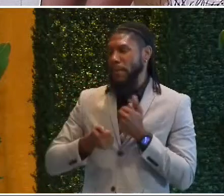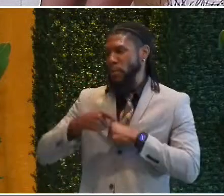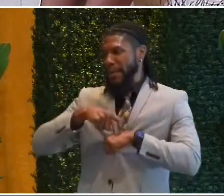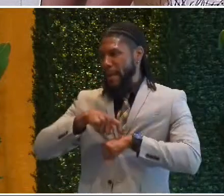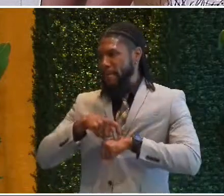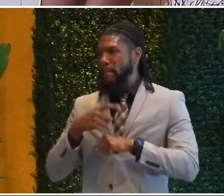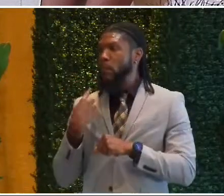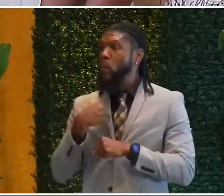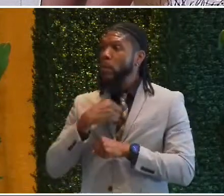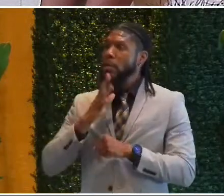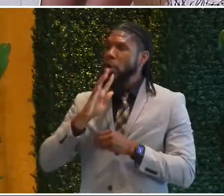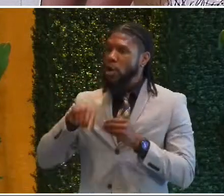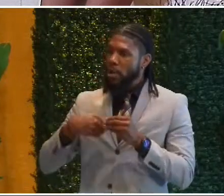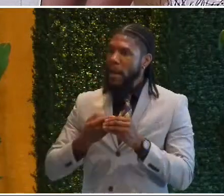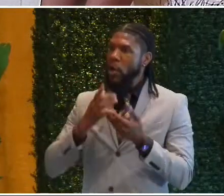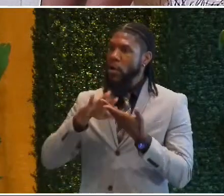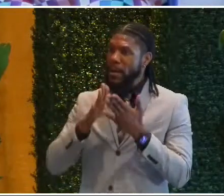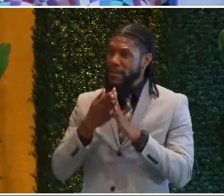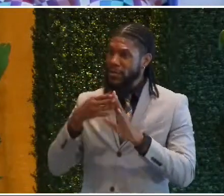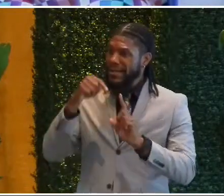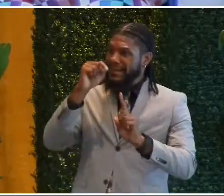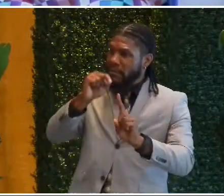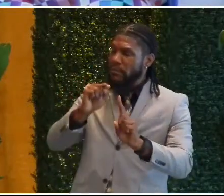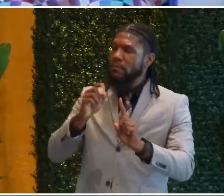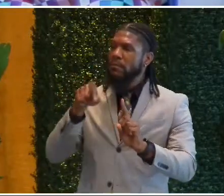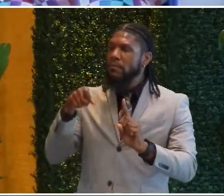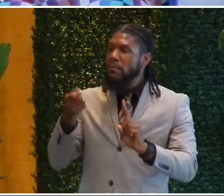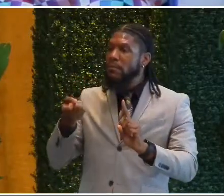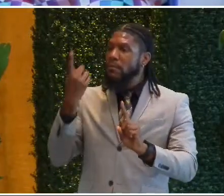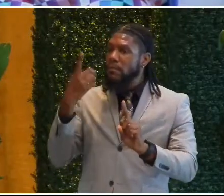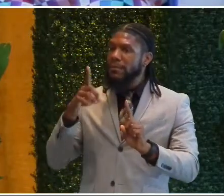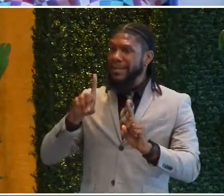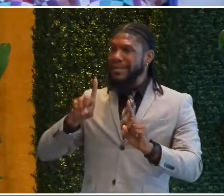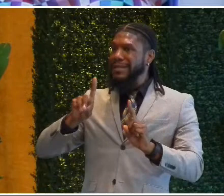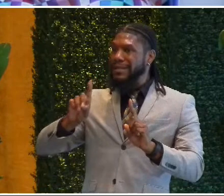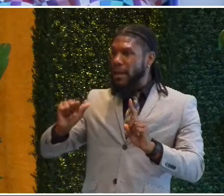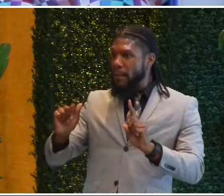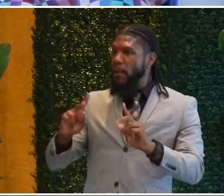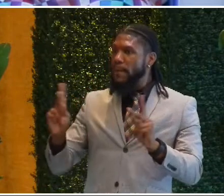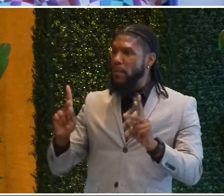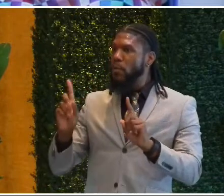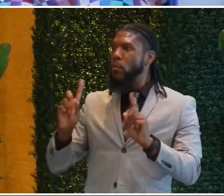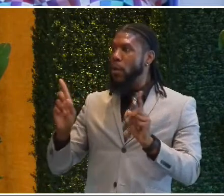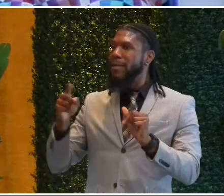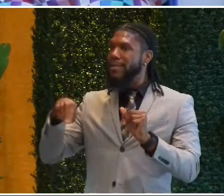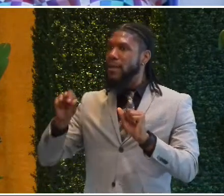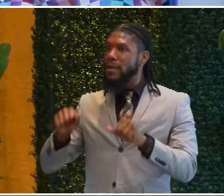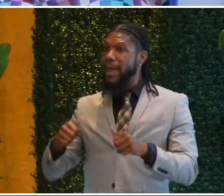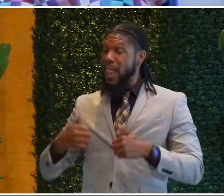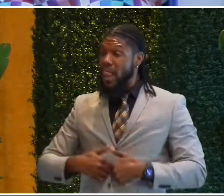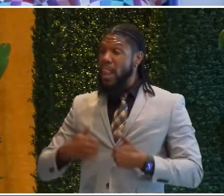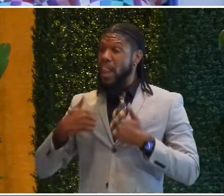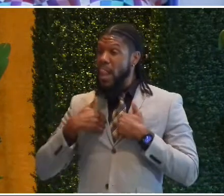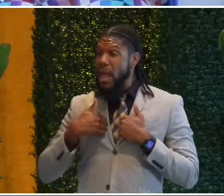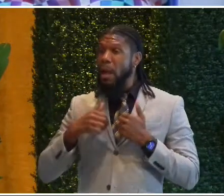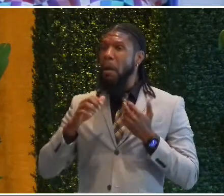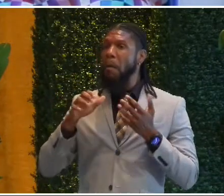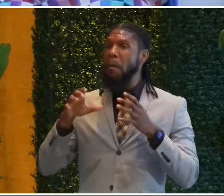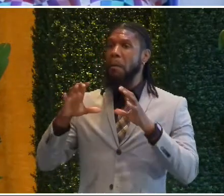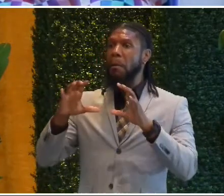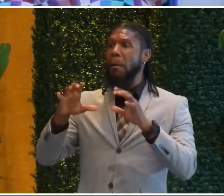community, we have to also understand that the spaces in which disabled people are allowed to actually live are very